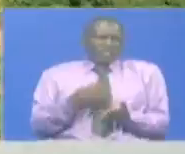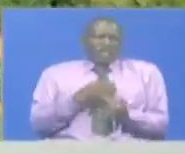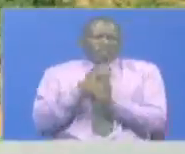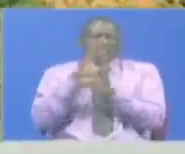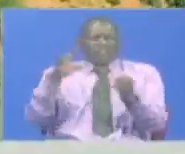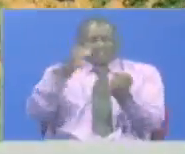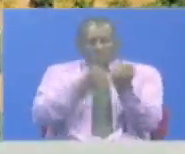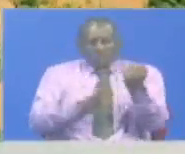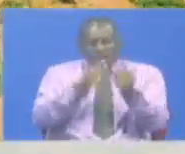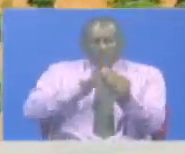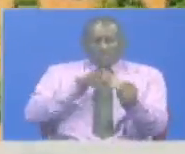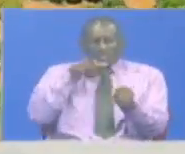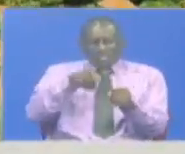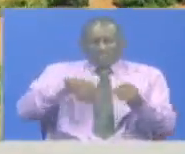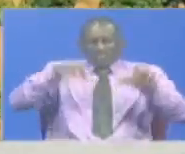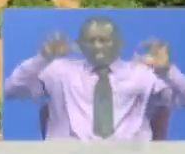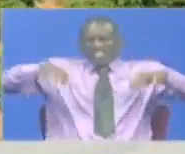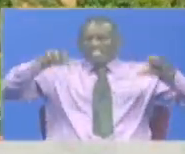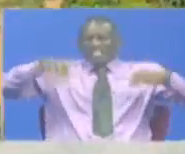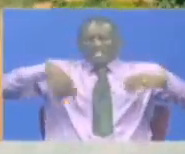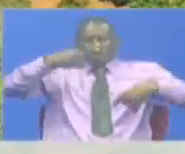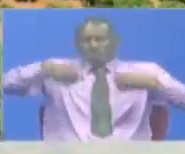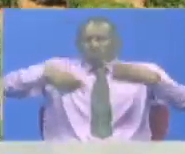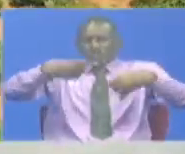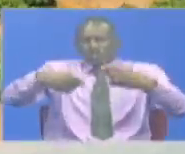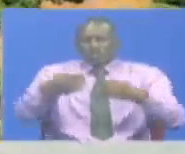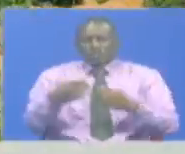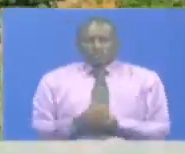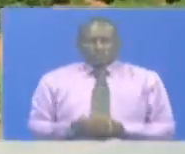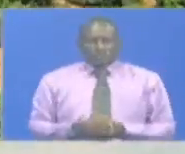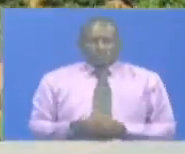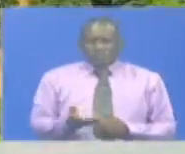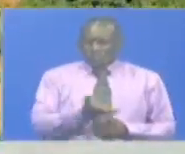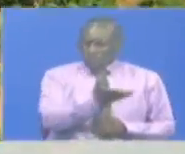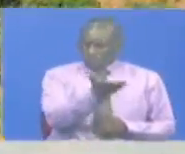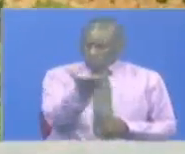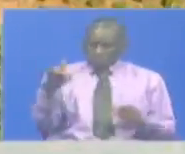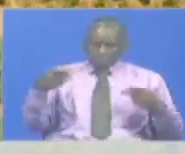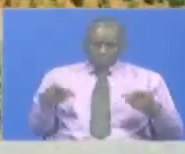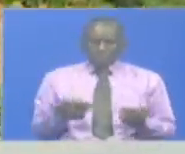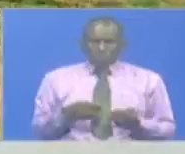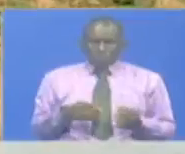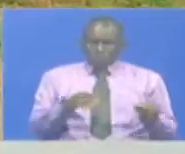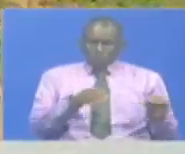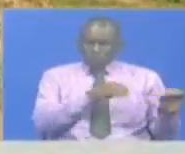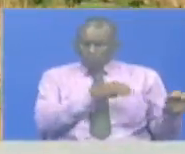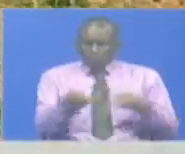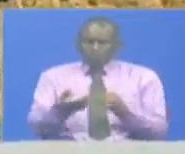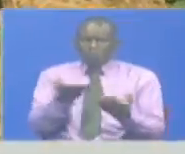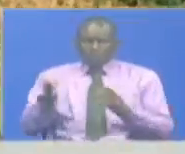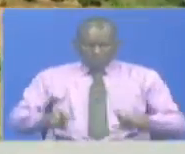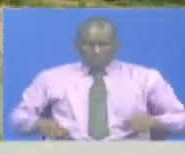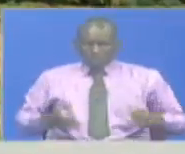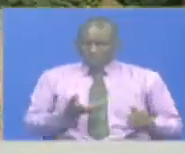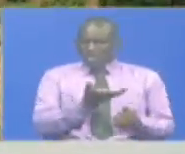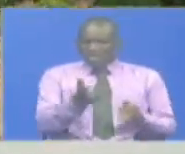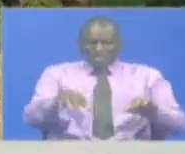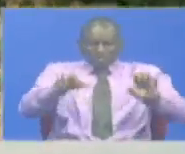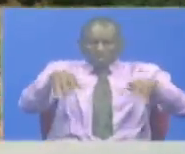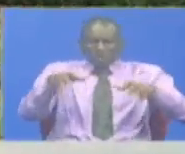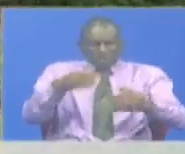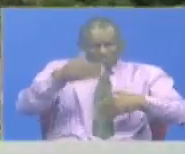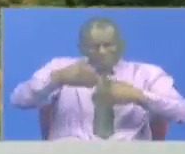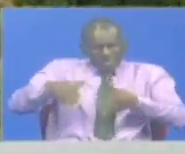the saturating rains continue. These people were uprooted from where they were originally. These were farmers along the river,